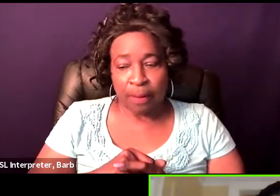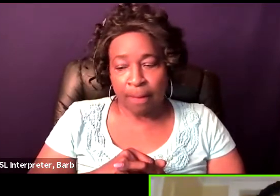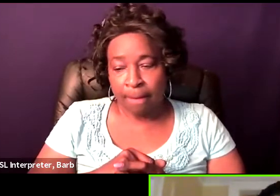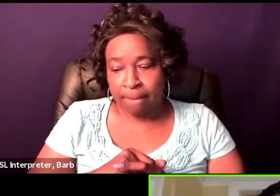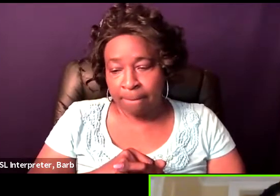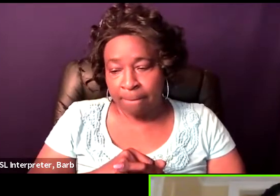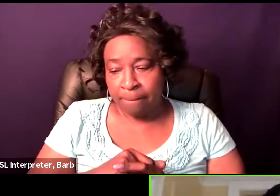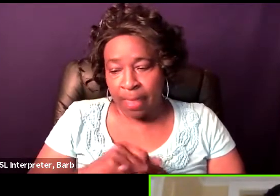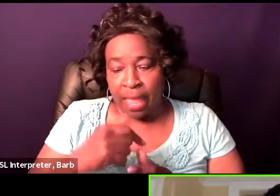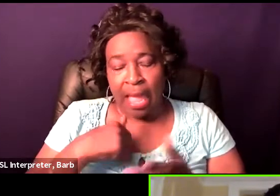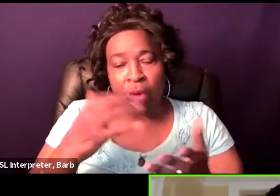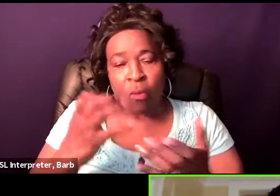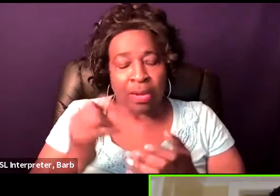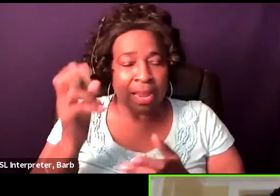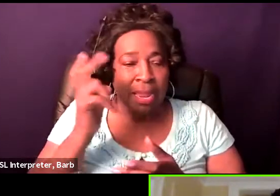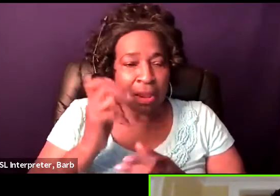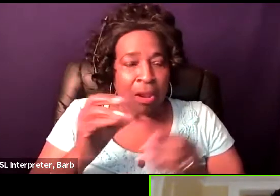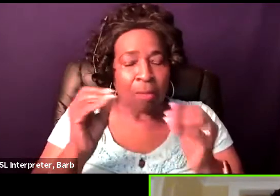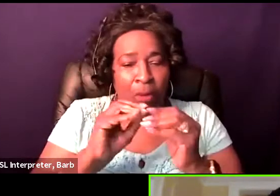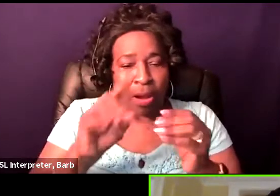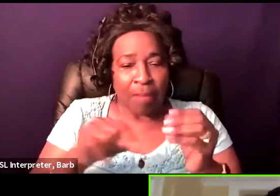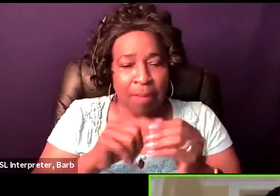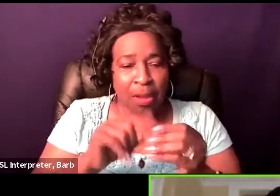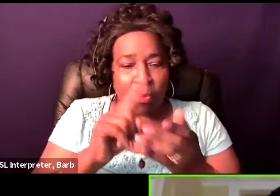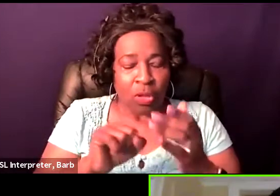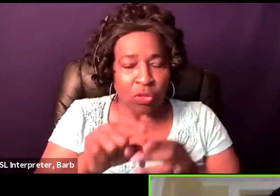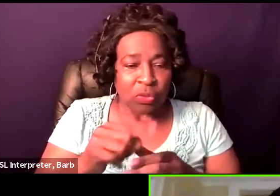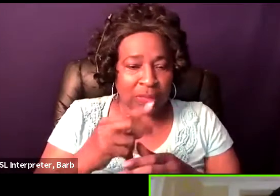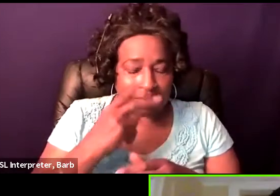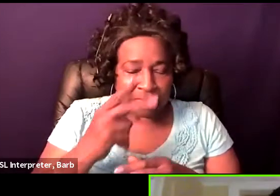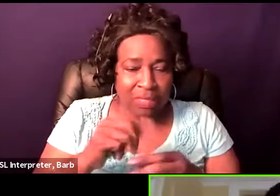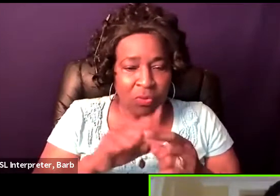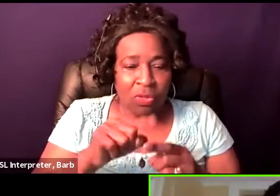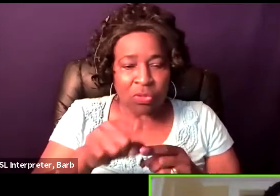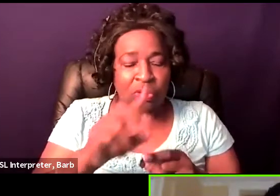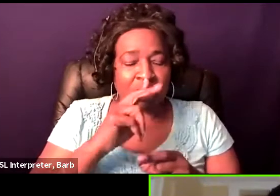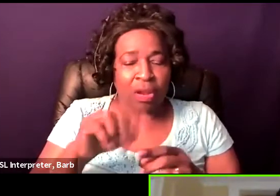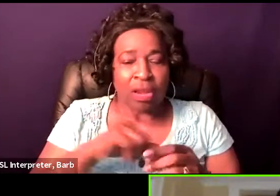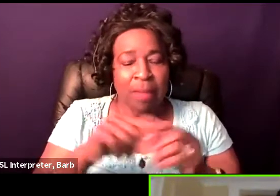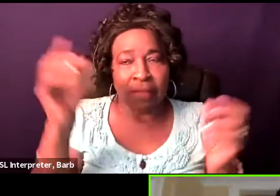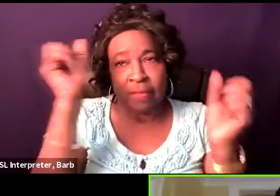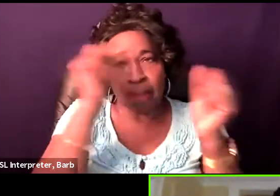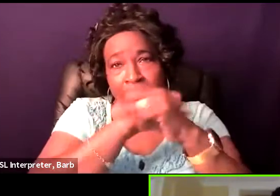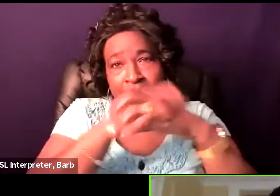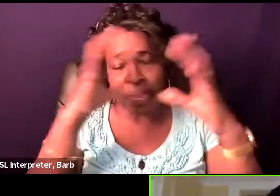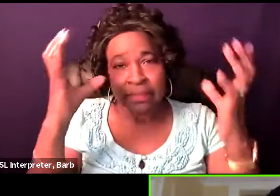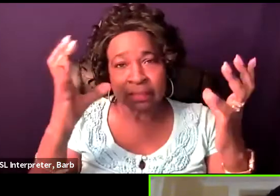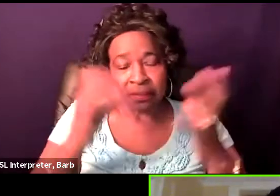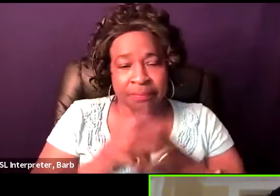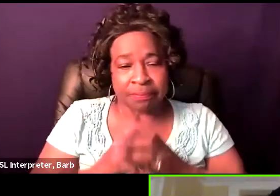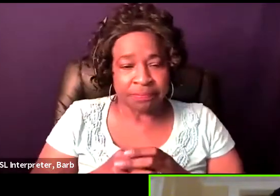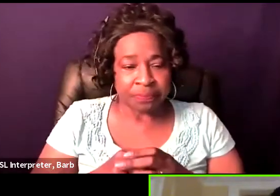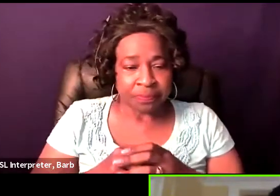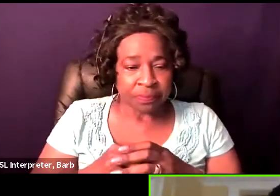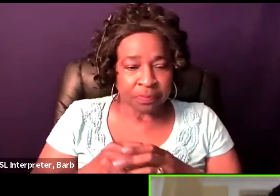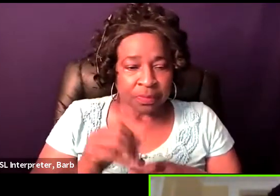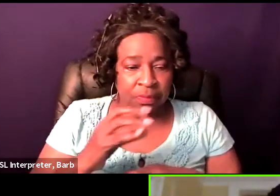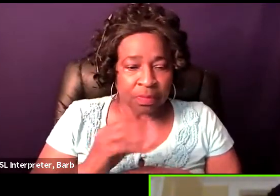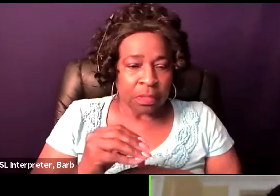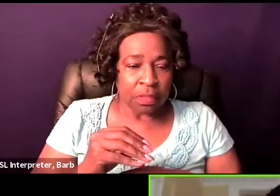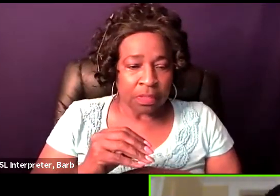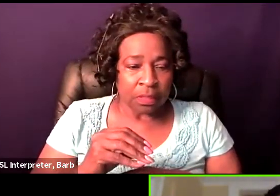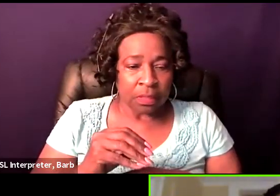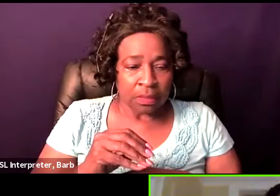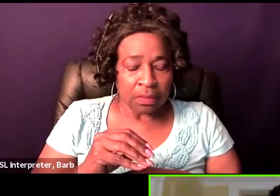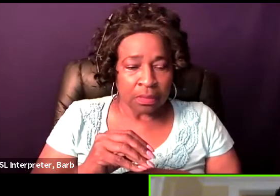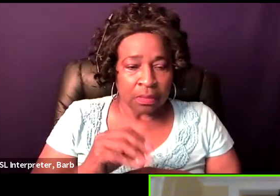I want to hear more about what you see when you talk about imagination as a contested battleground, mm-hmm. as the site in which